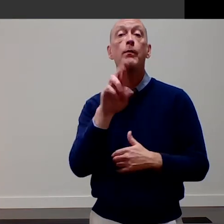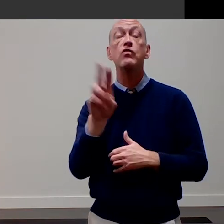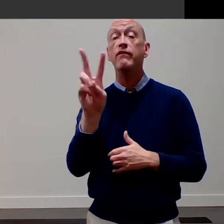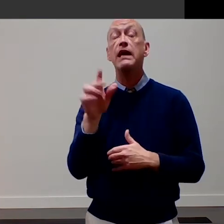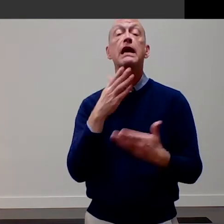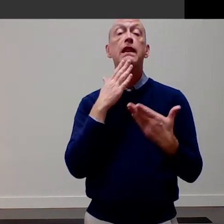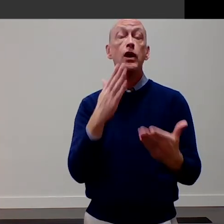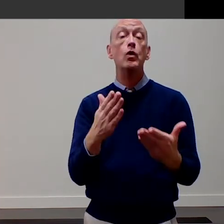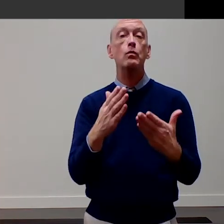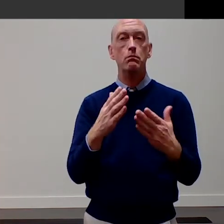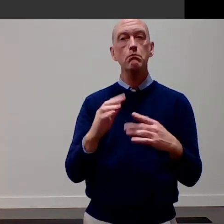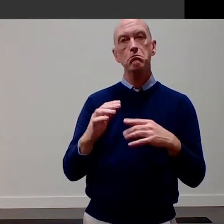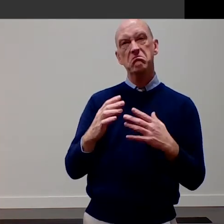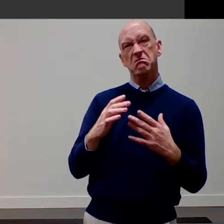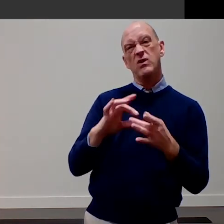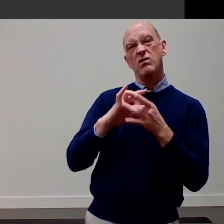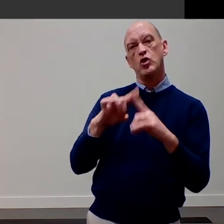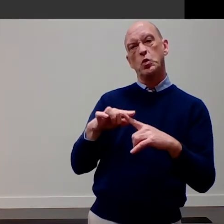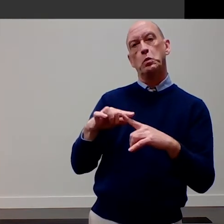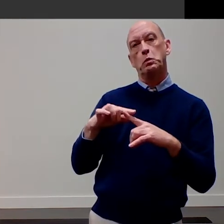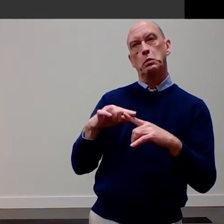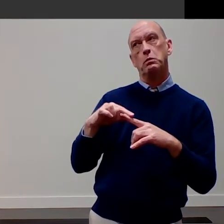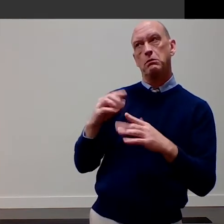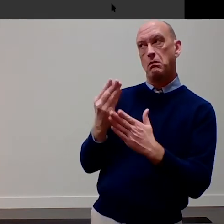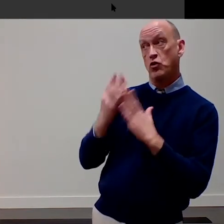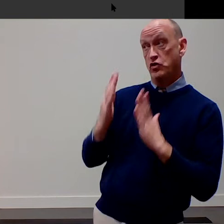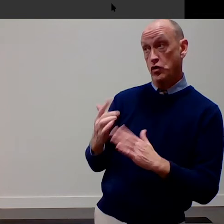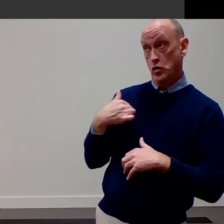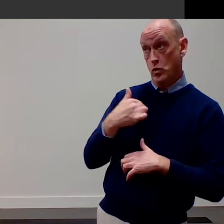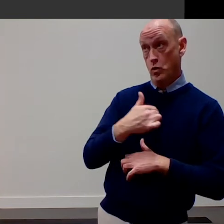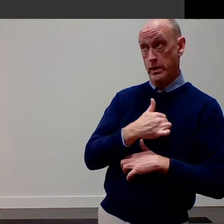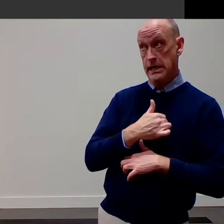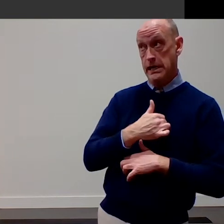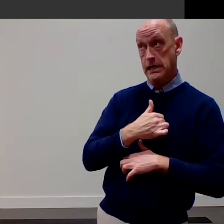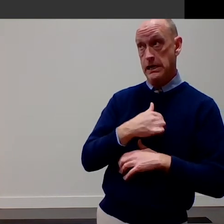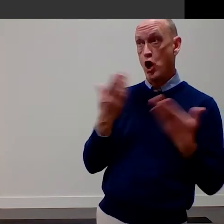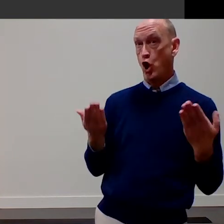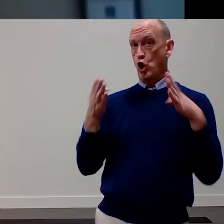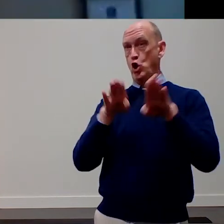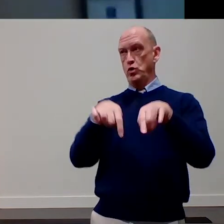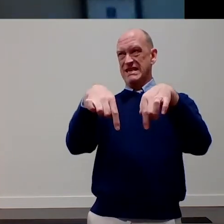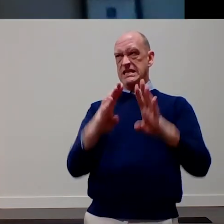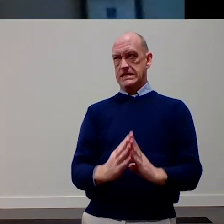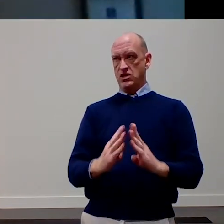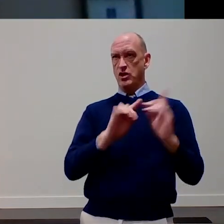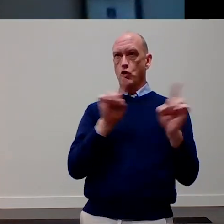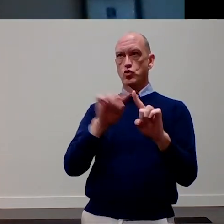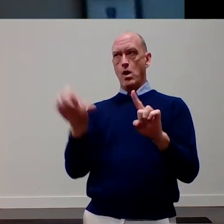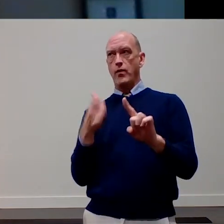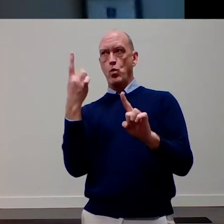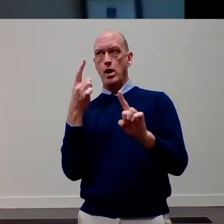a matter of practice, Mr. Stechschulte, do I understand that we close out of this session and go into the other